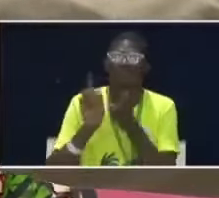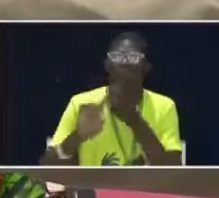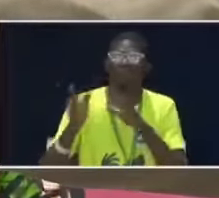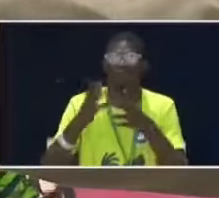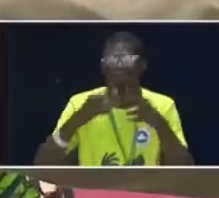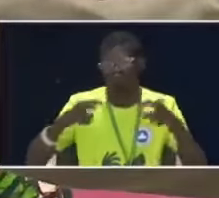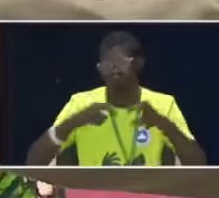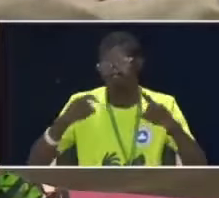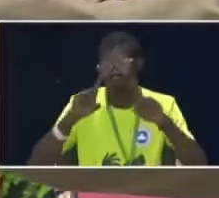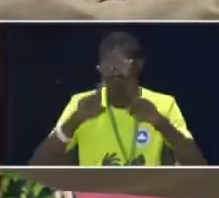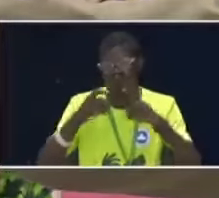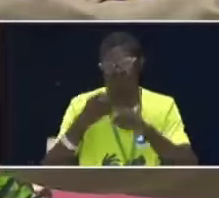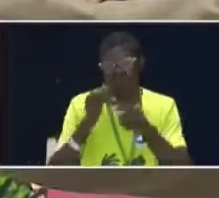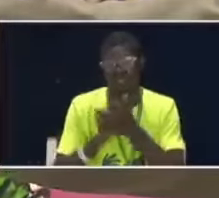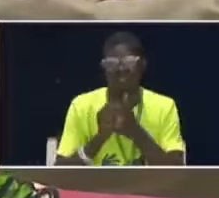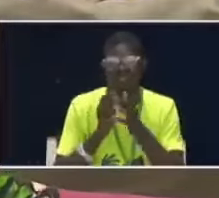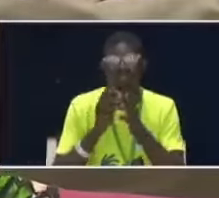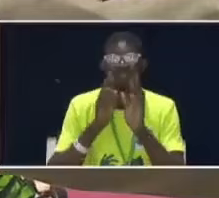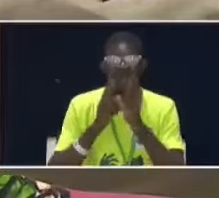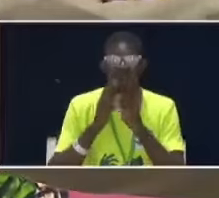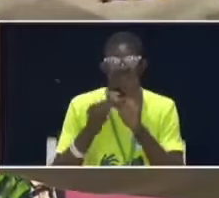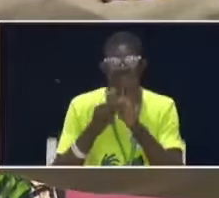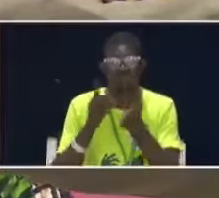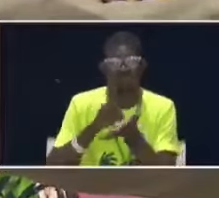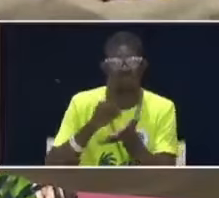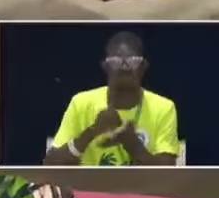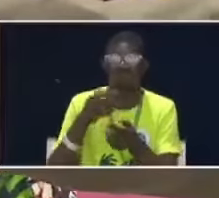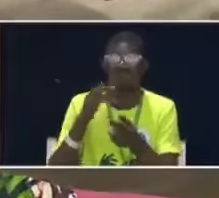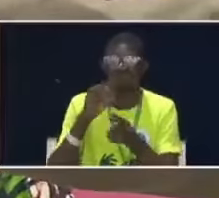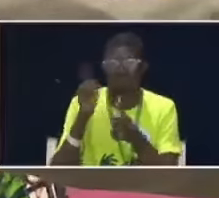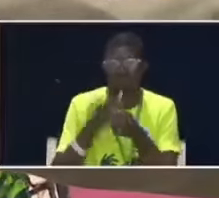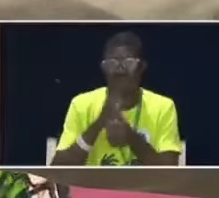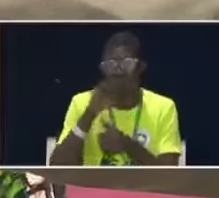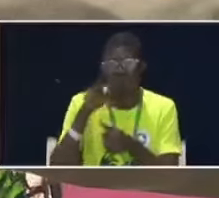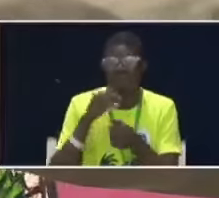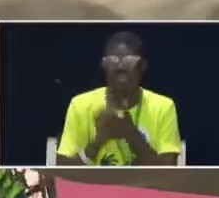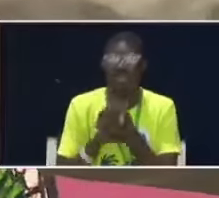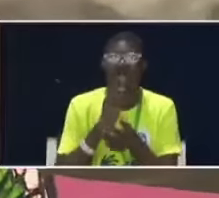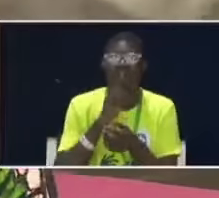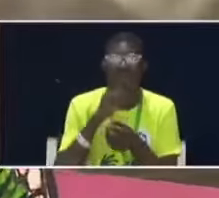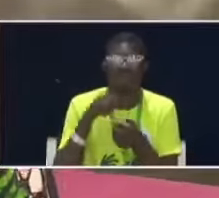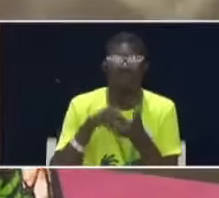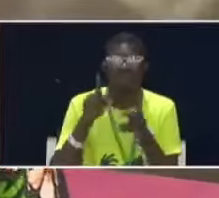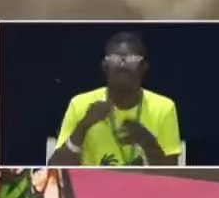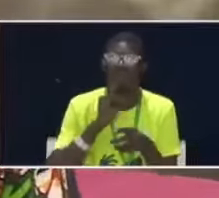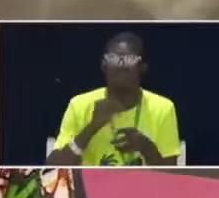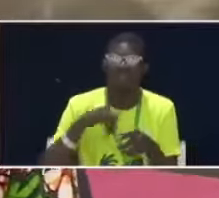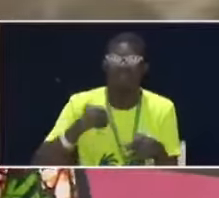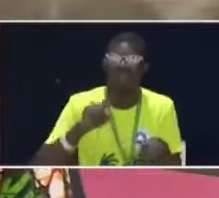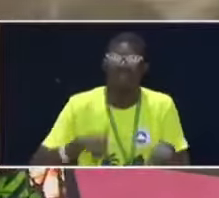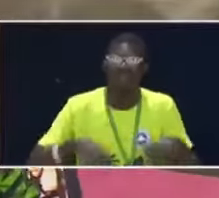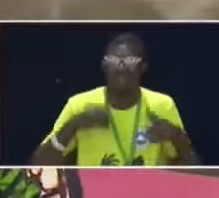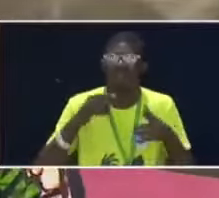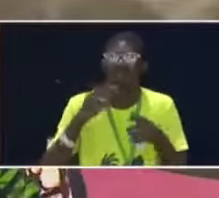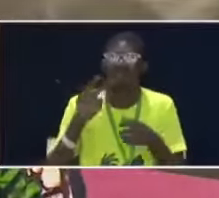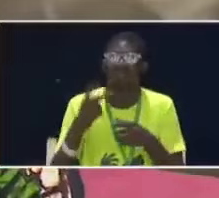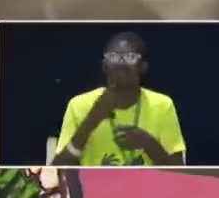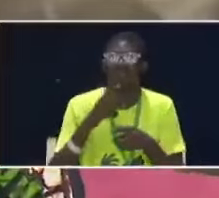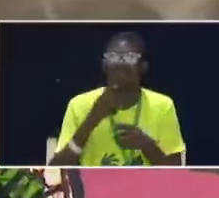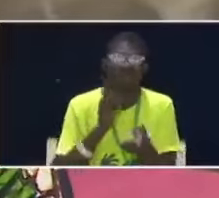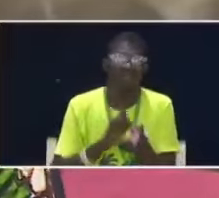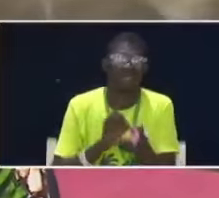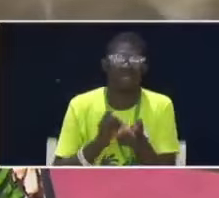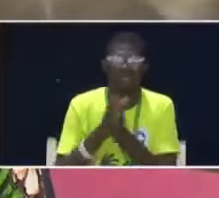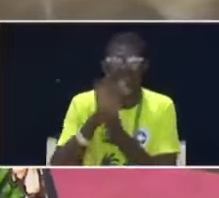tests. And from that test, we showed it to some doctors. The first question the doctor asked me is, are you sure this person is still alive? The second doctor asked